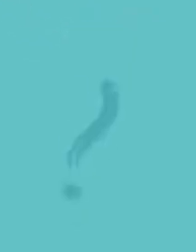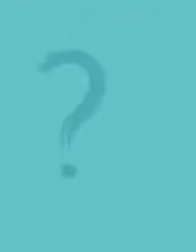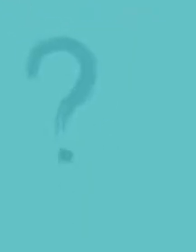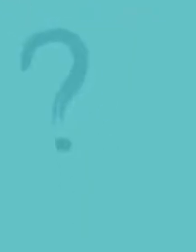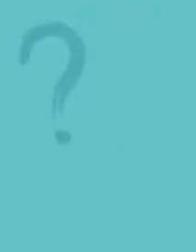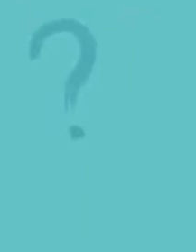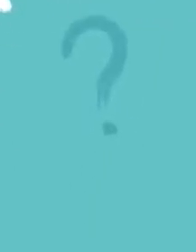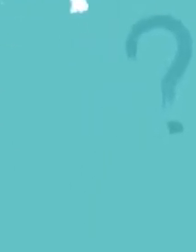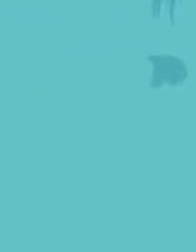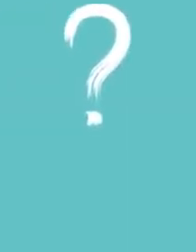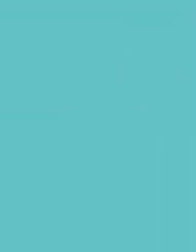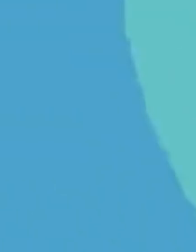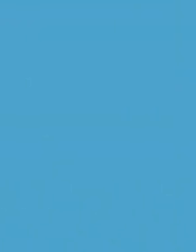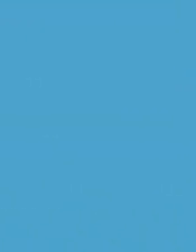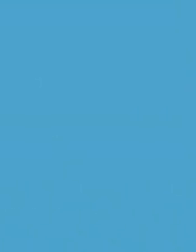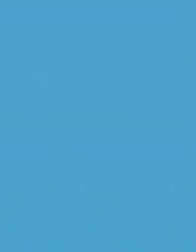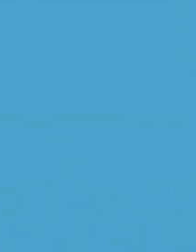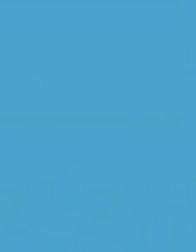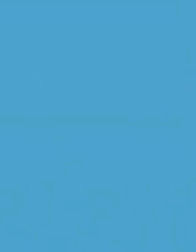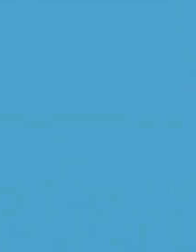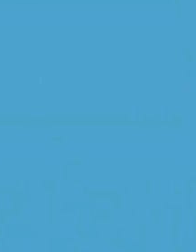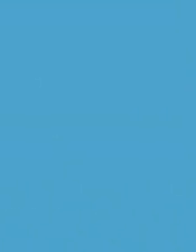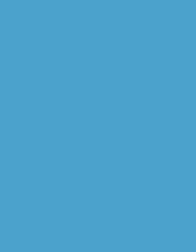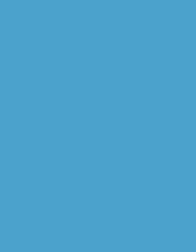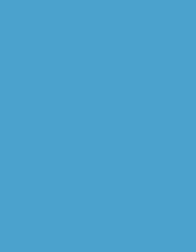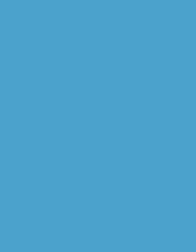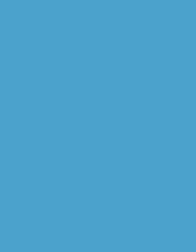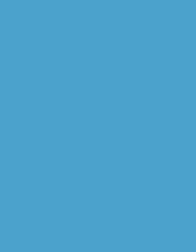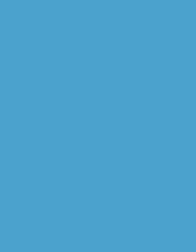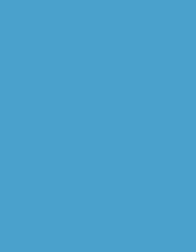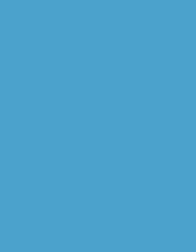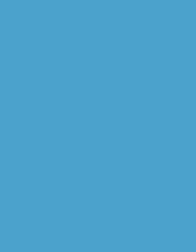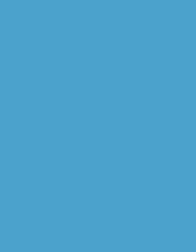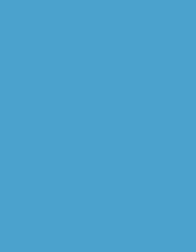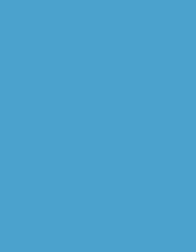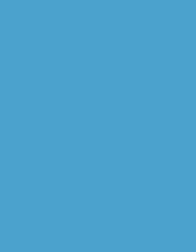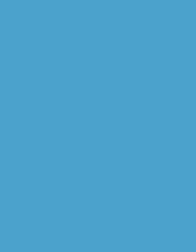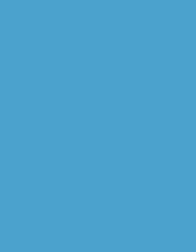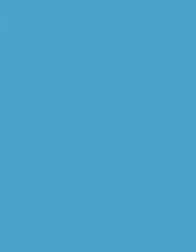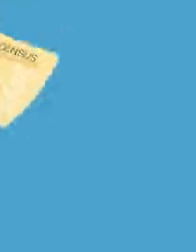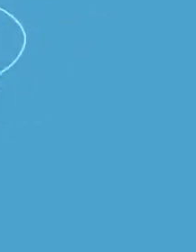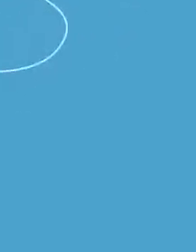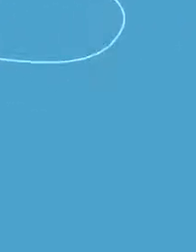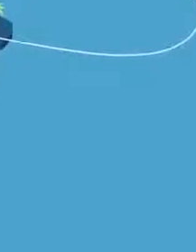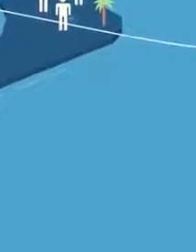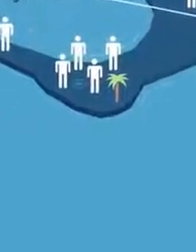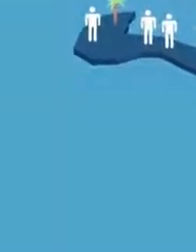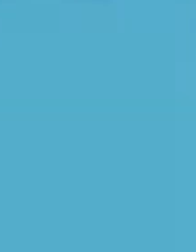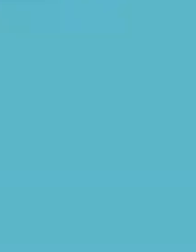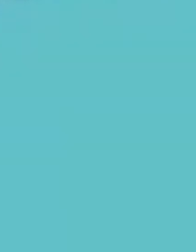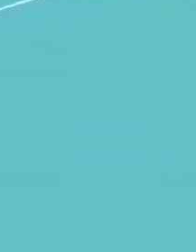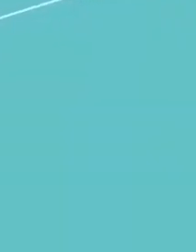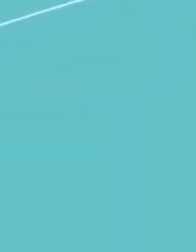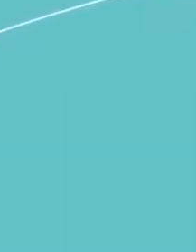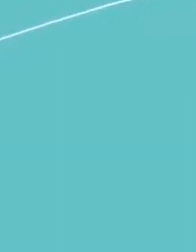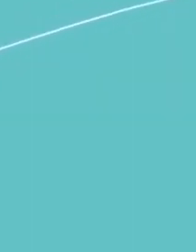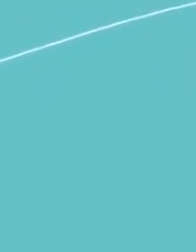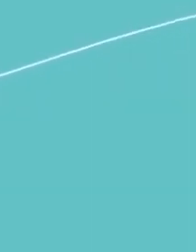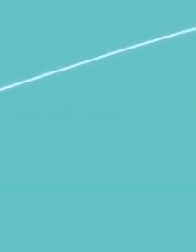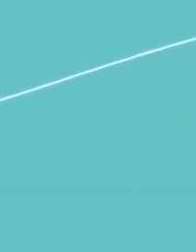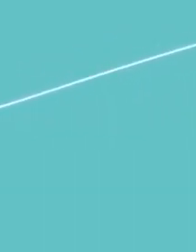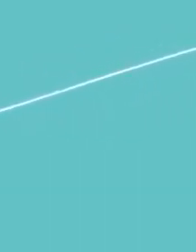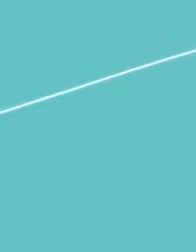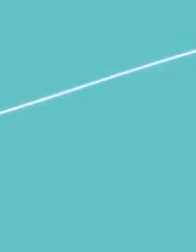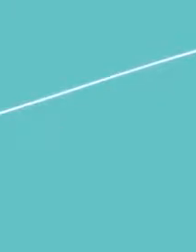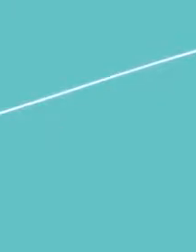the census? Simply put, the census is a head count of every person living in the Cayman Islands. The population count